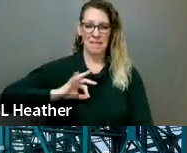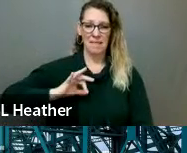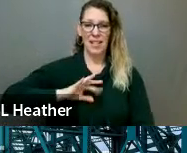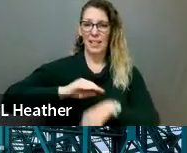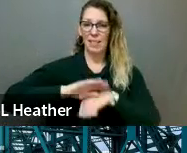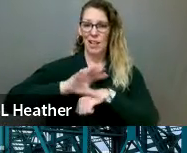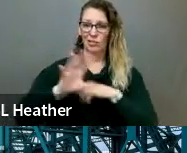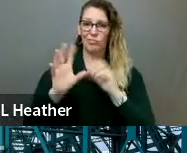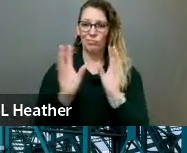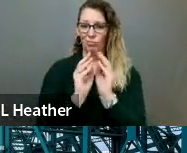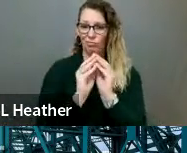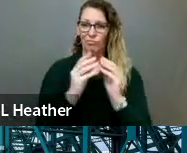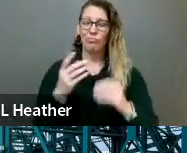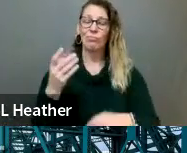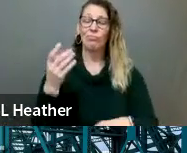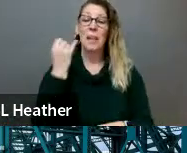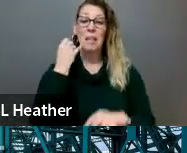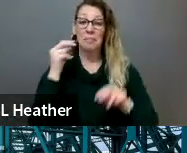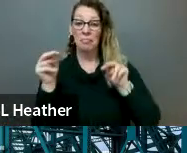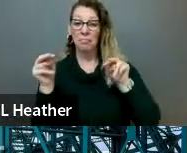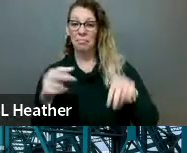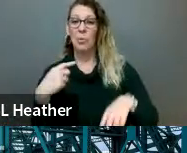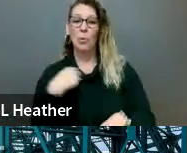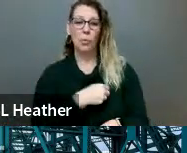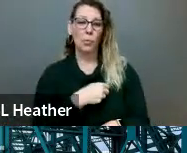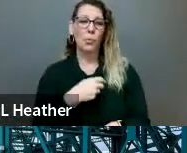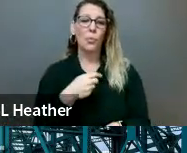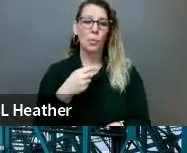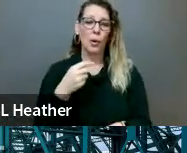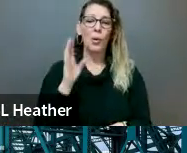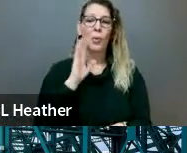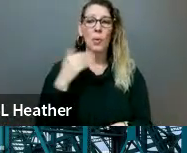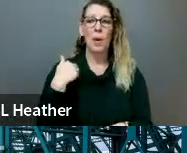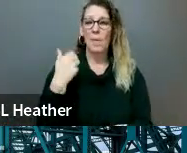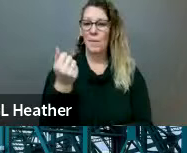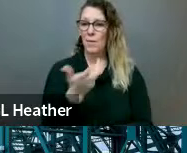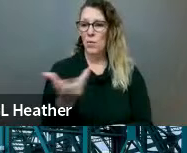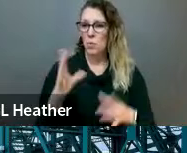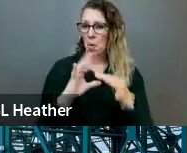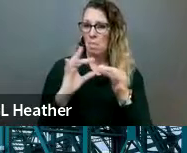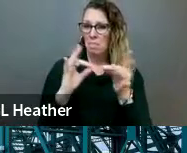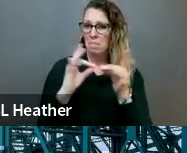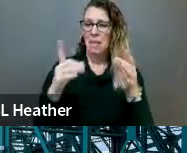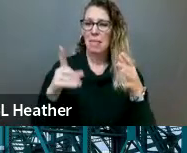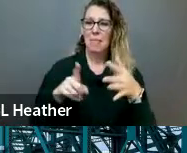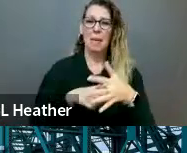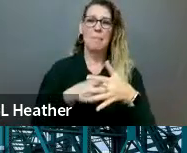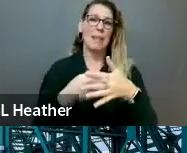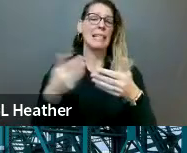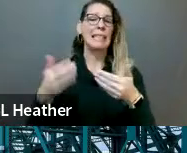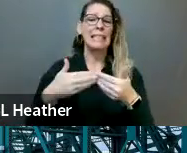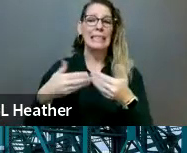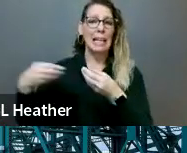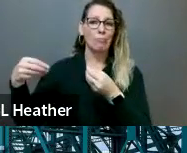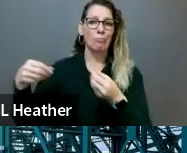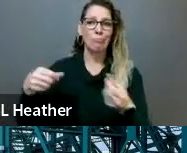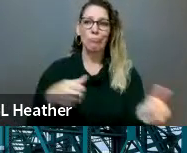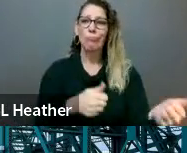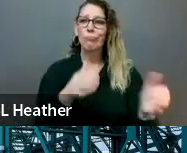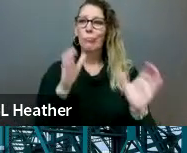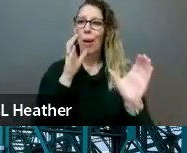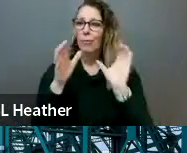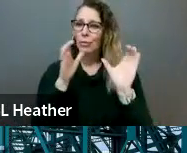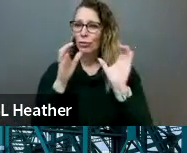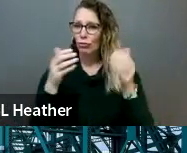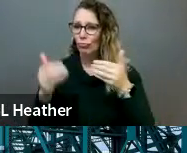who may be watching online. We're moving public comment to the beginning of the meeting to give us a little bit more of an easy flow when we move into the